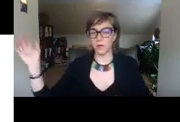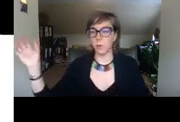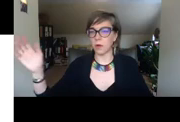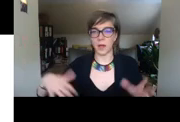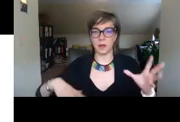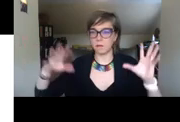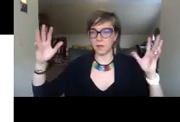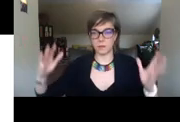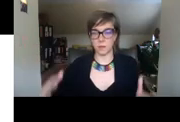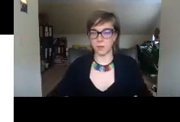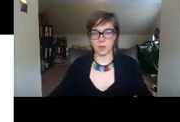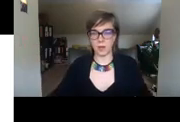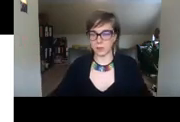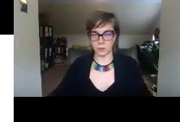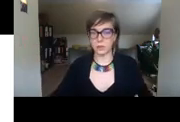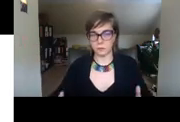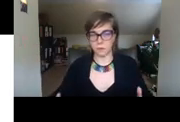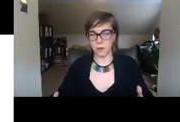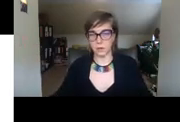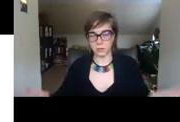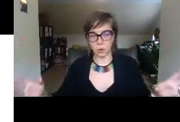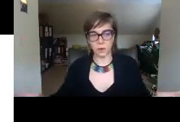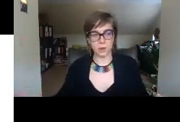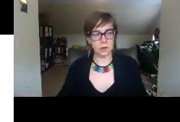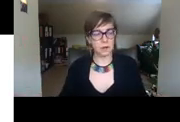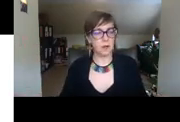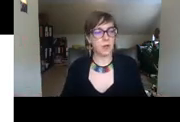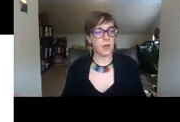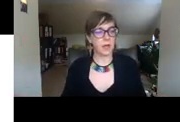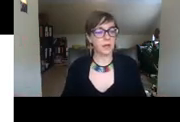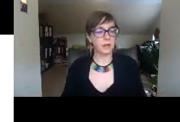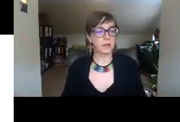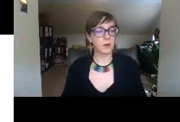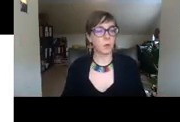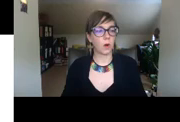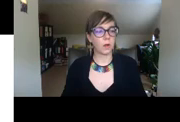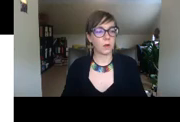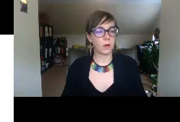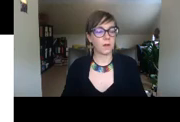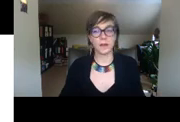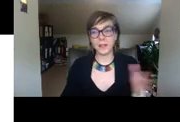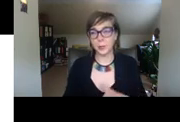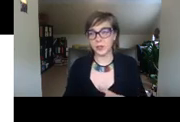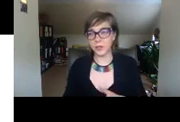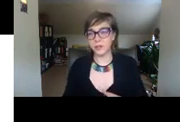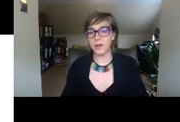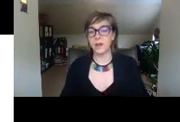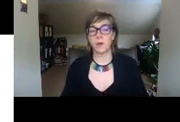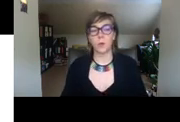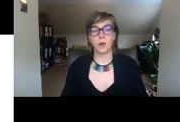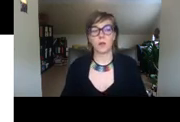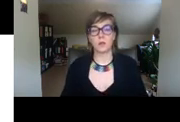write whatever they wanted. I didn't give them preset answers. Okay, so it was open-ended. And what the next